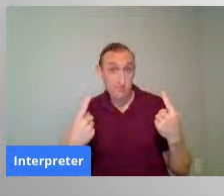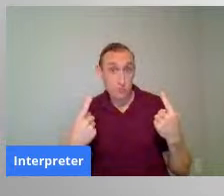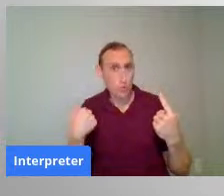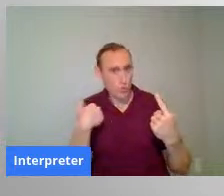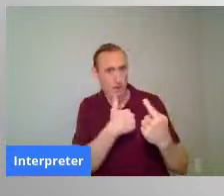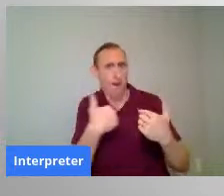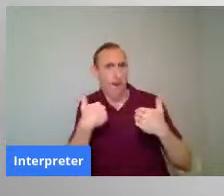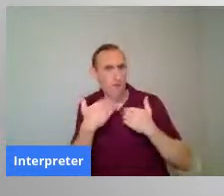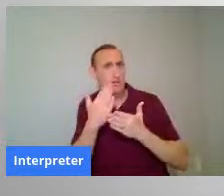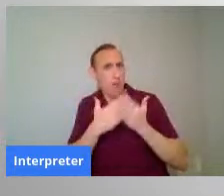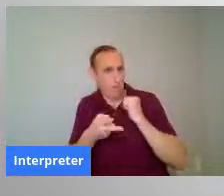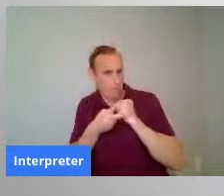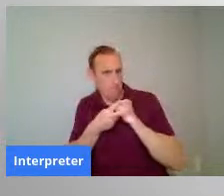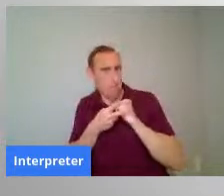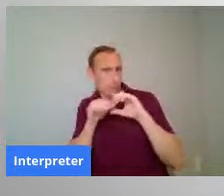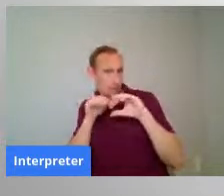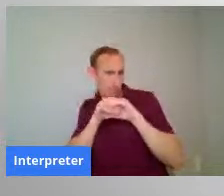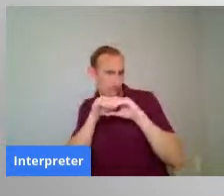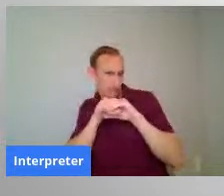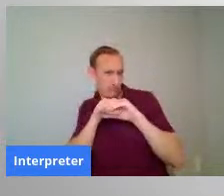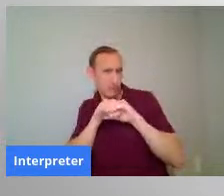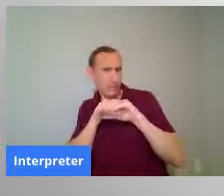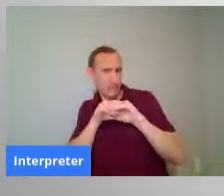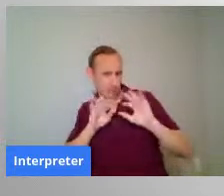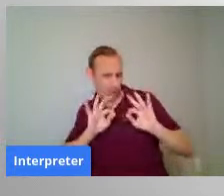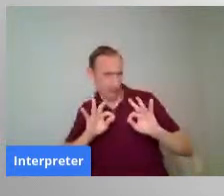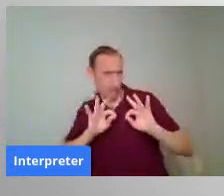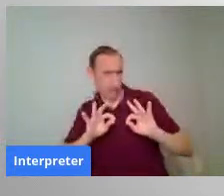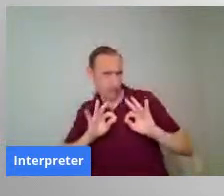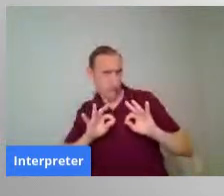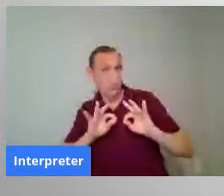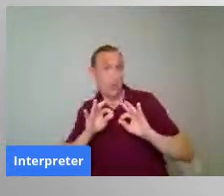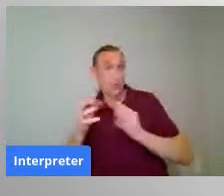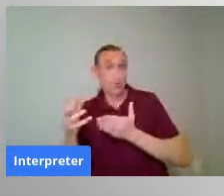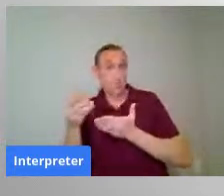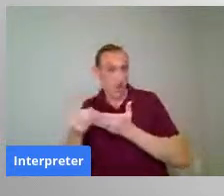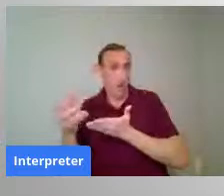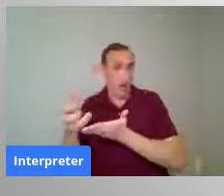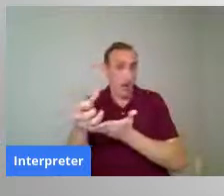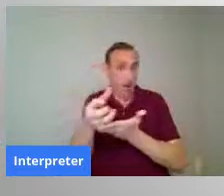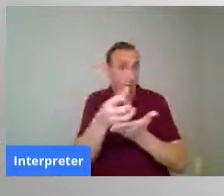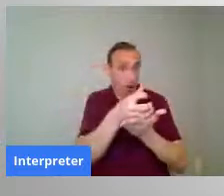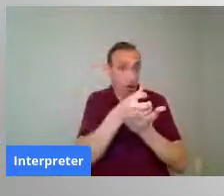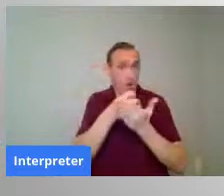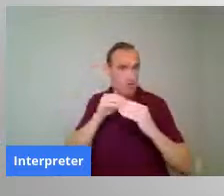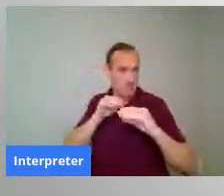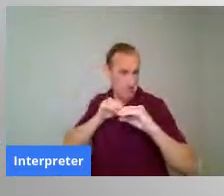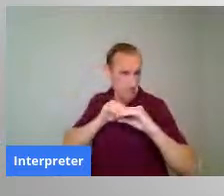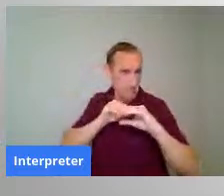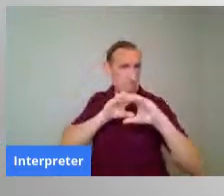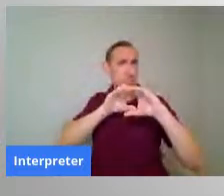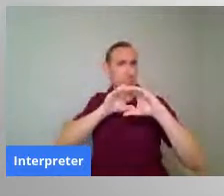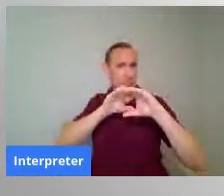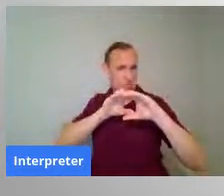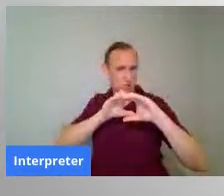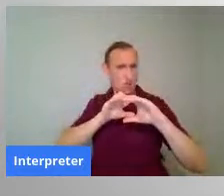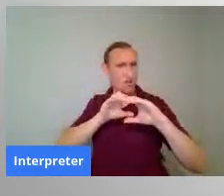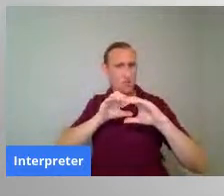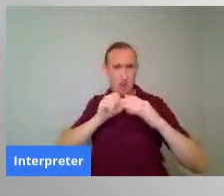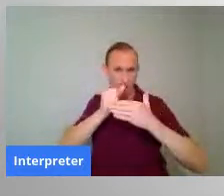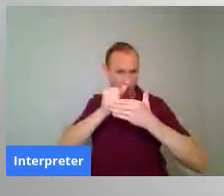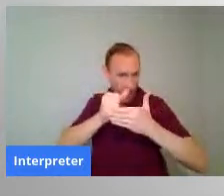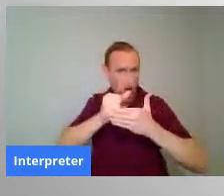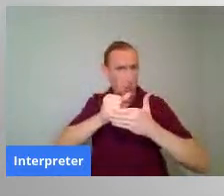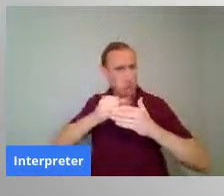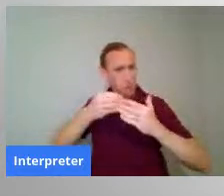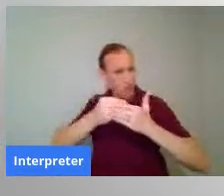savings and strong revenue collection, which has put us in this strong position kind of going into